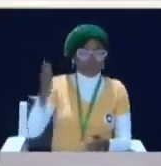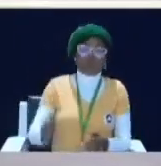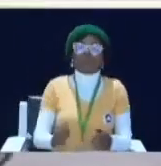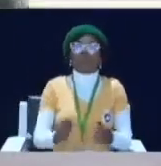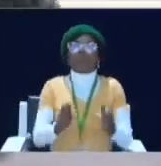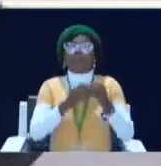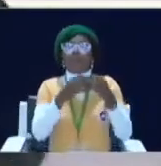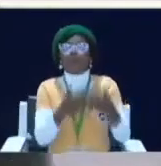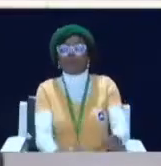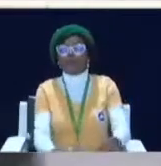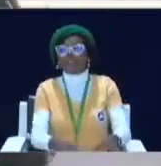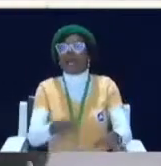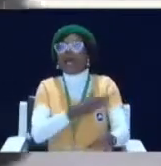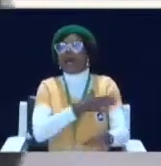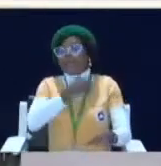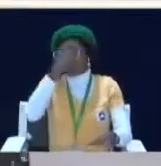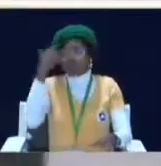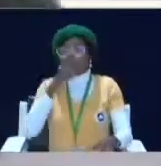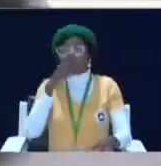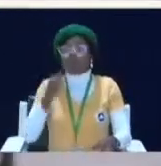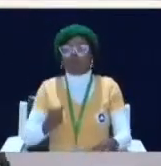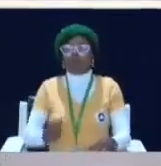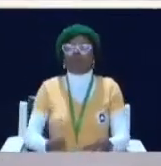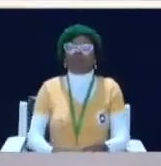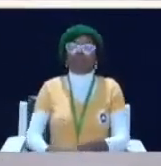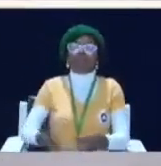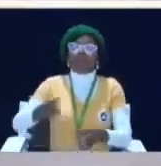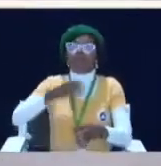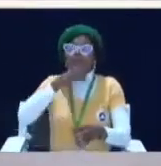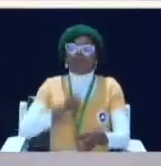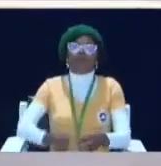loser because he was a former champion. But Jesus